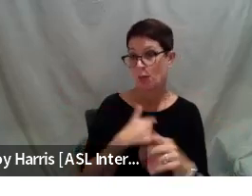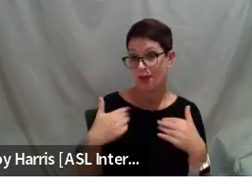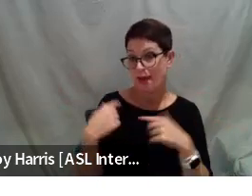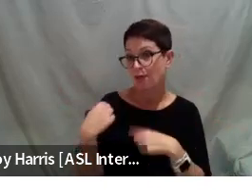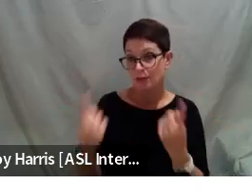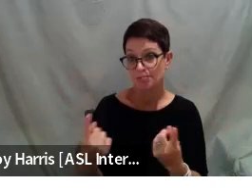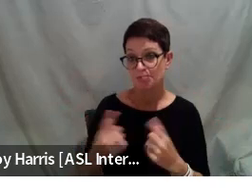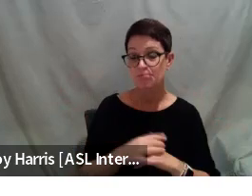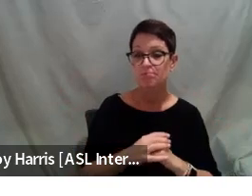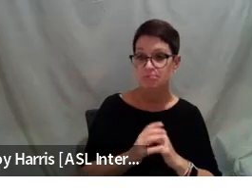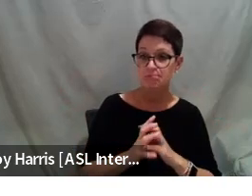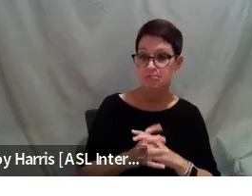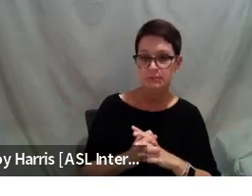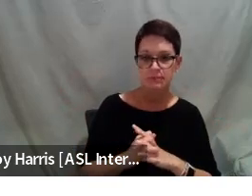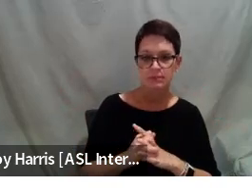received in the chat.